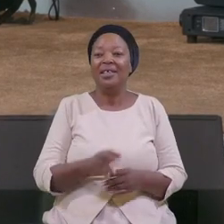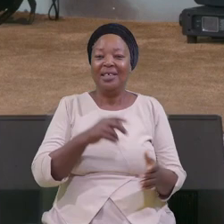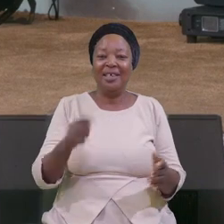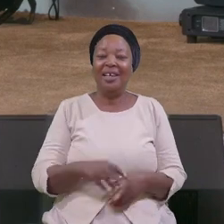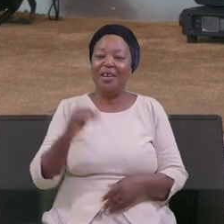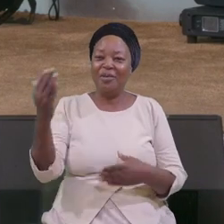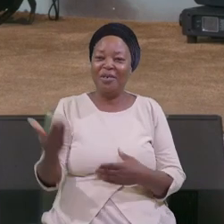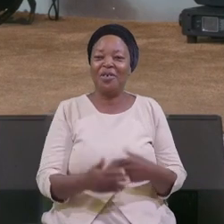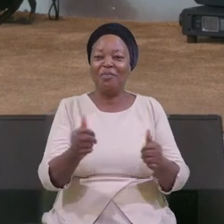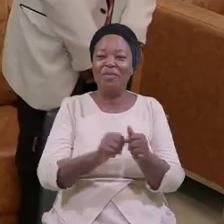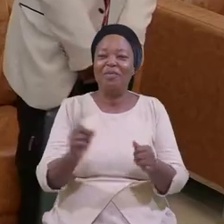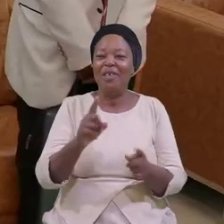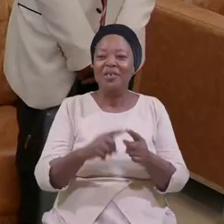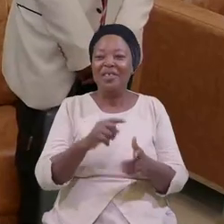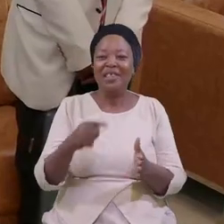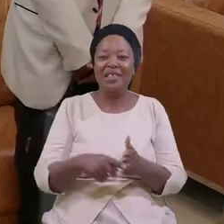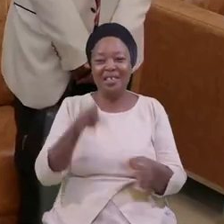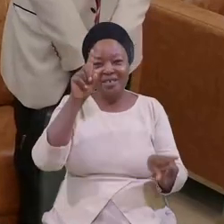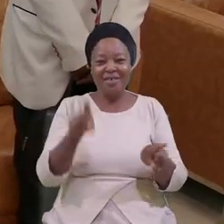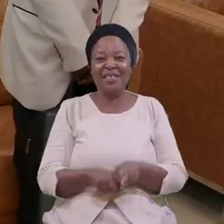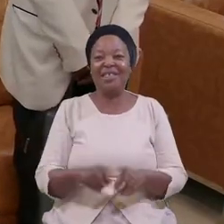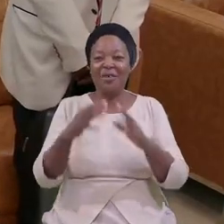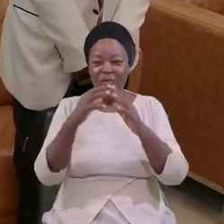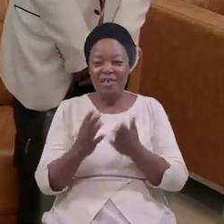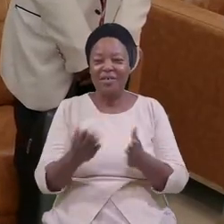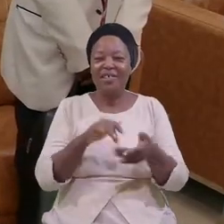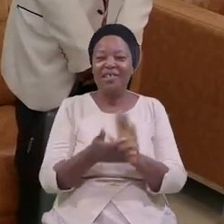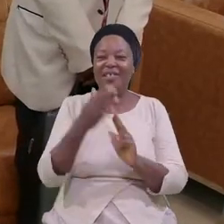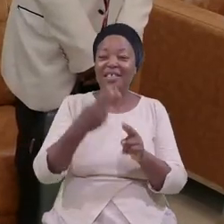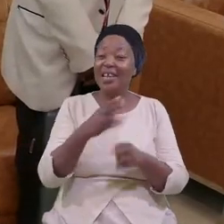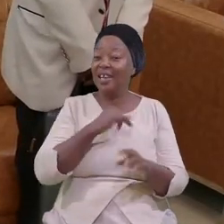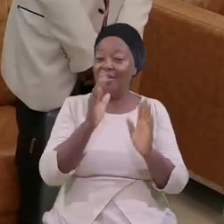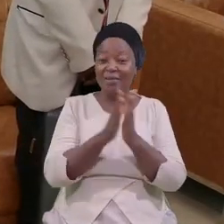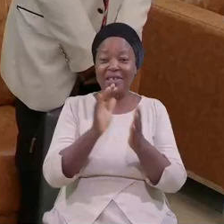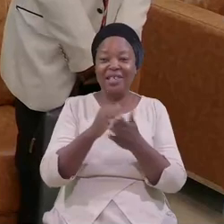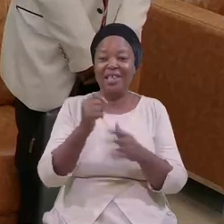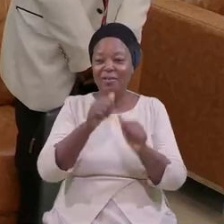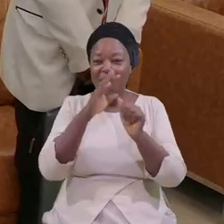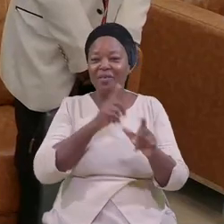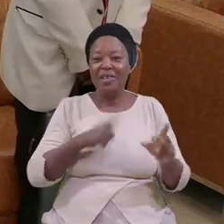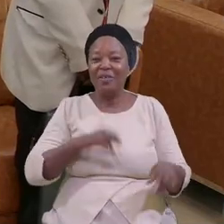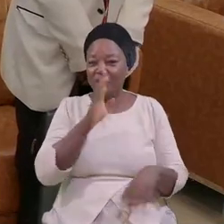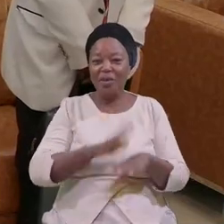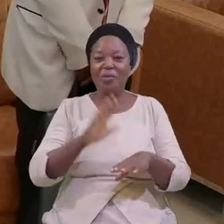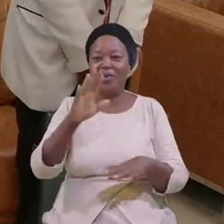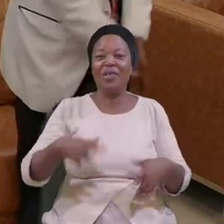worship in Jesus' name. And I pray that the blessing of the Lord will be upon your